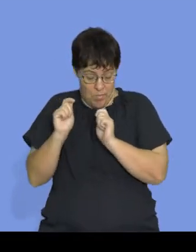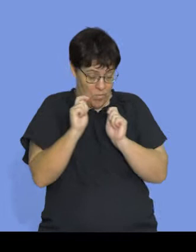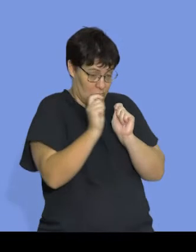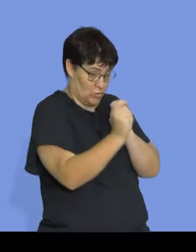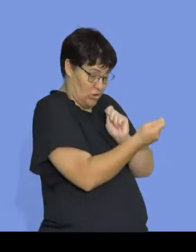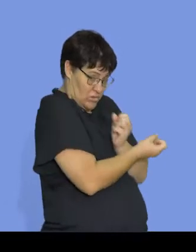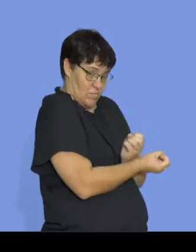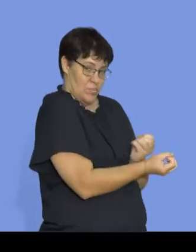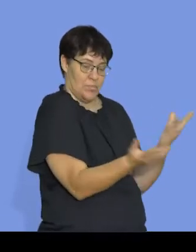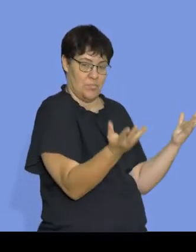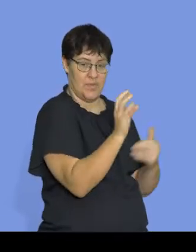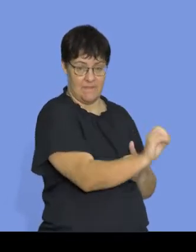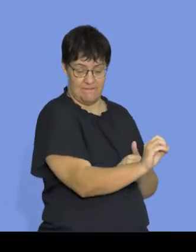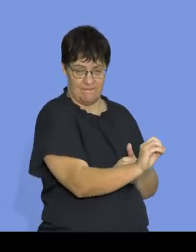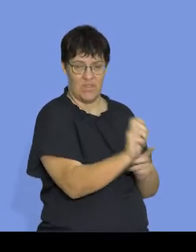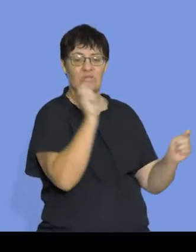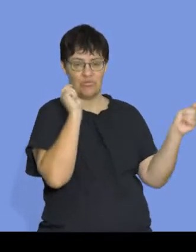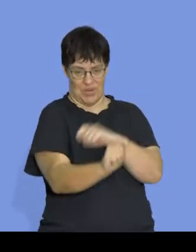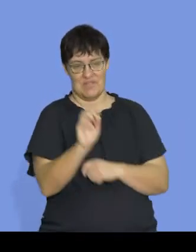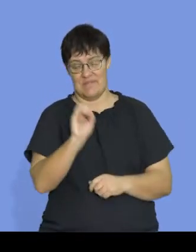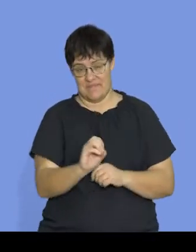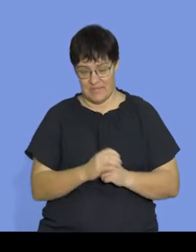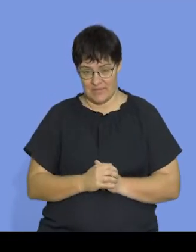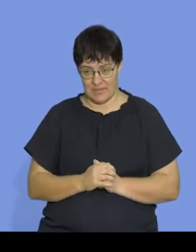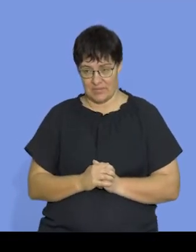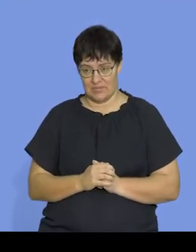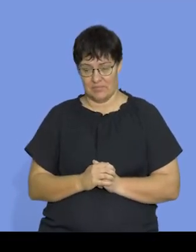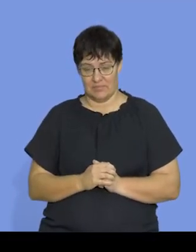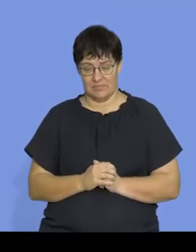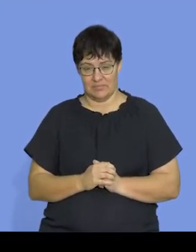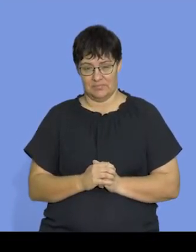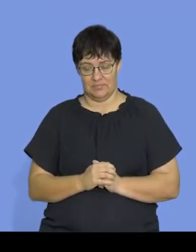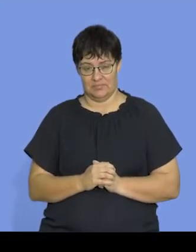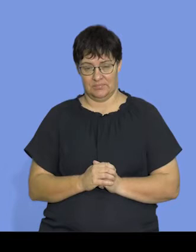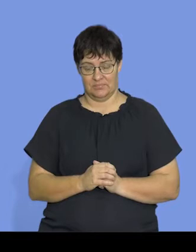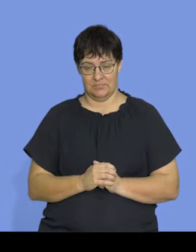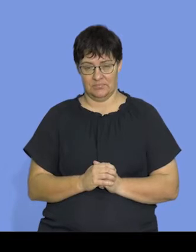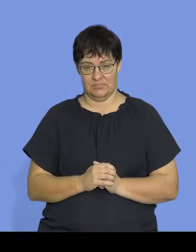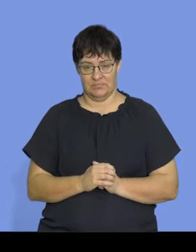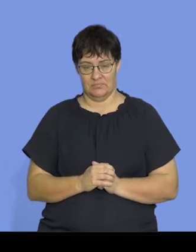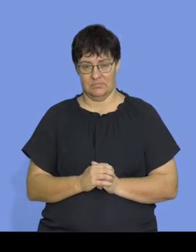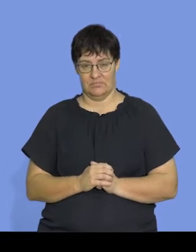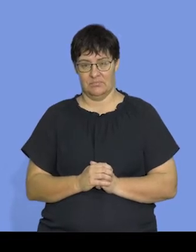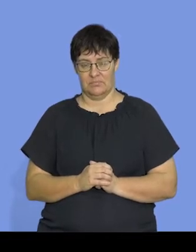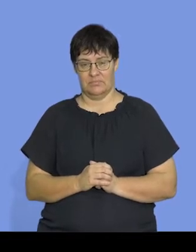are converted to products. So this is what we will talk about in terms of the reaction.